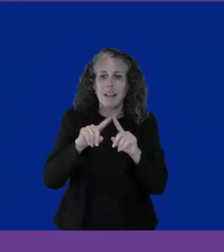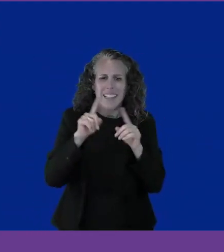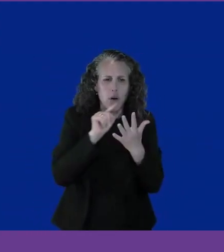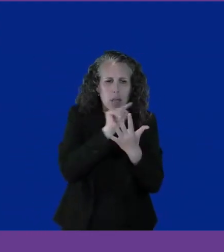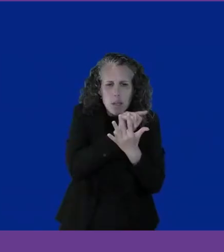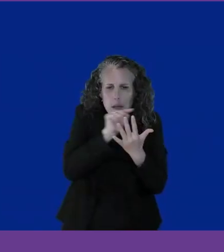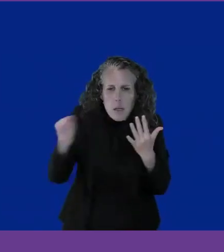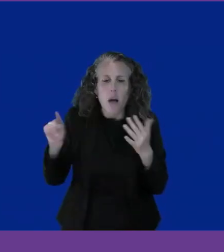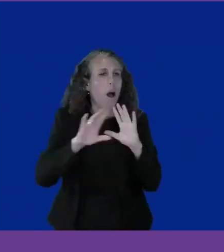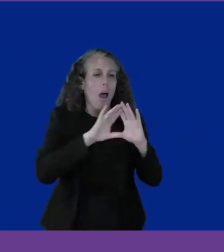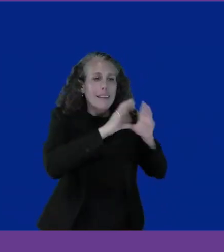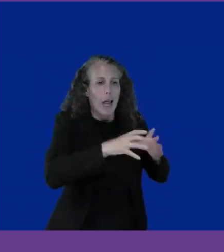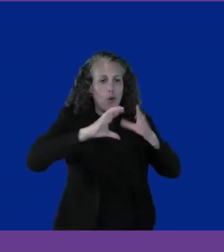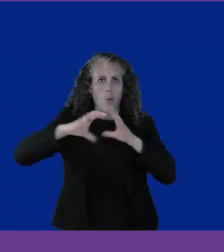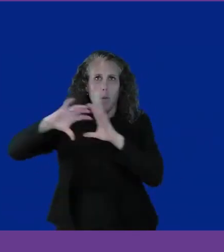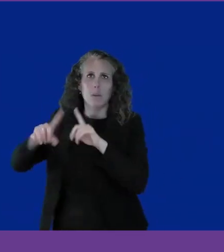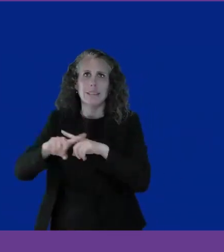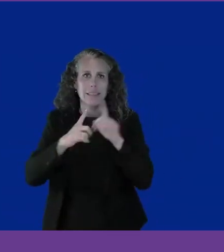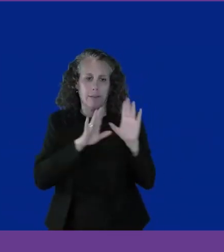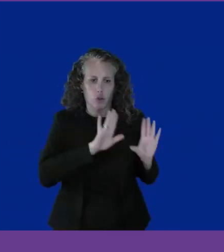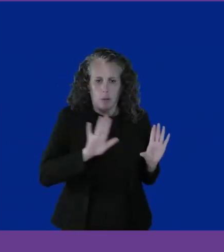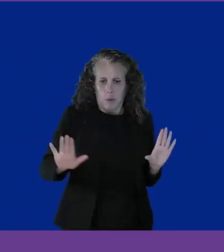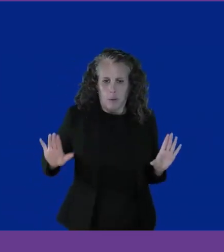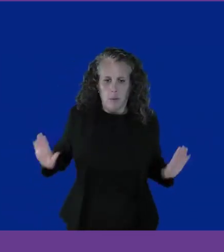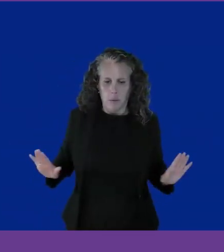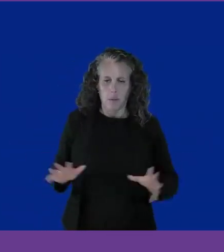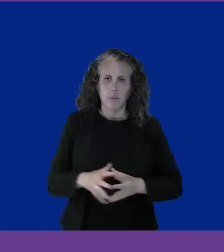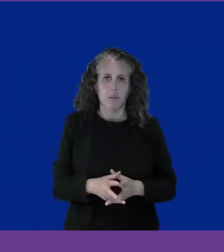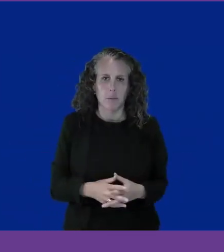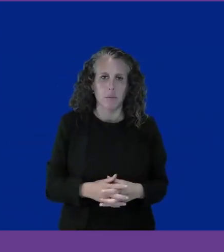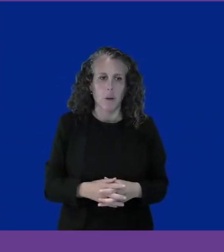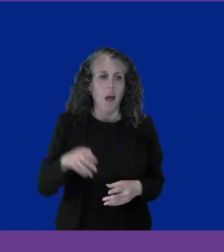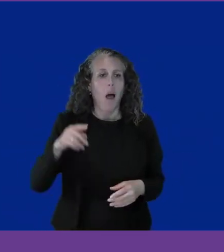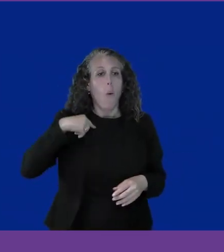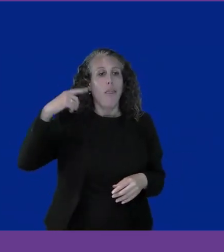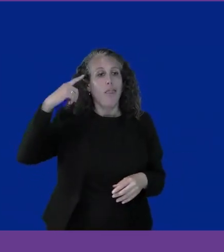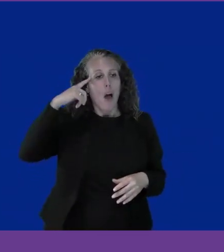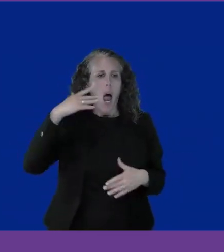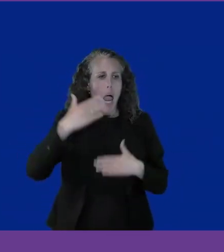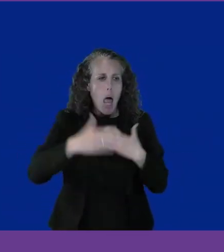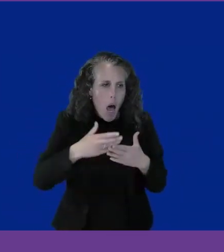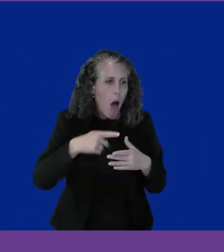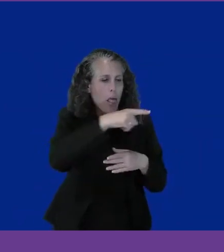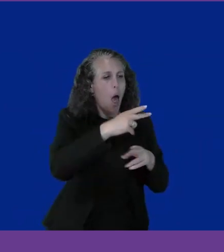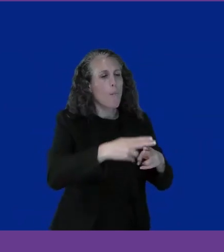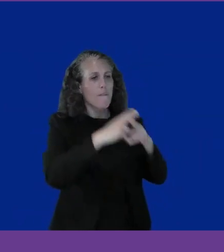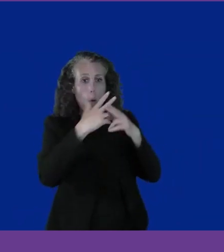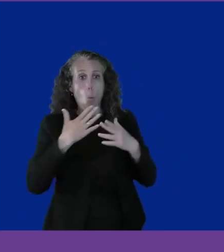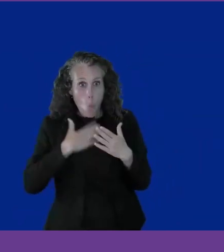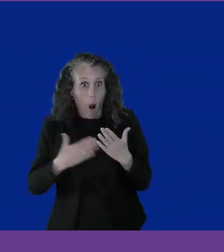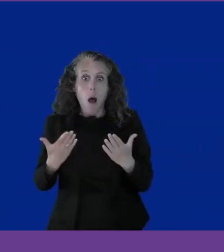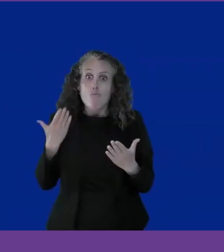perhaps this normalization of this interpretation was hindering and preventing some technical solutions that